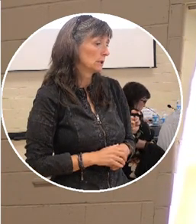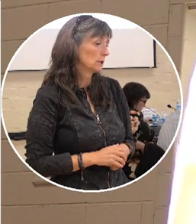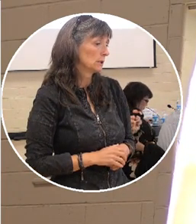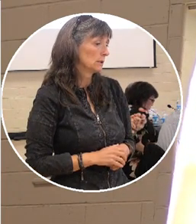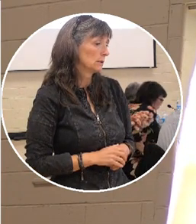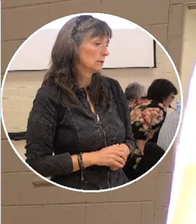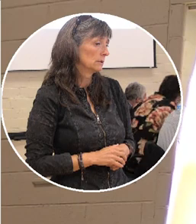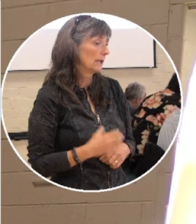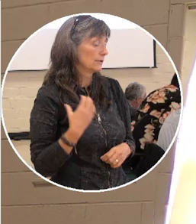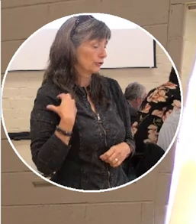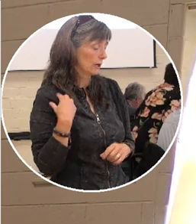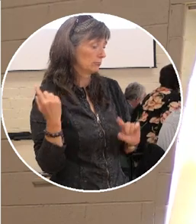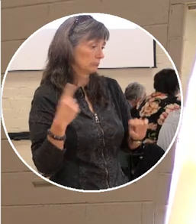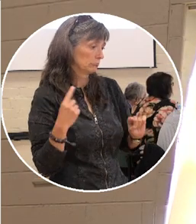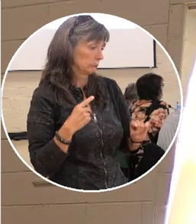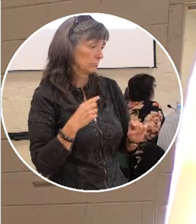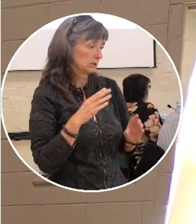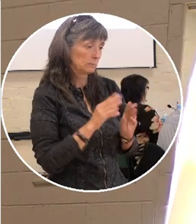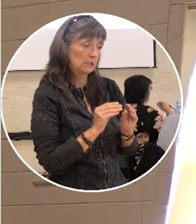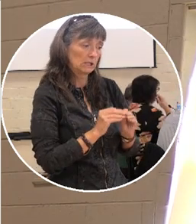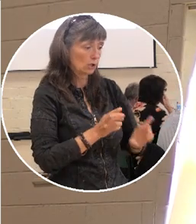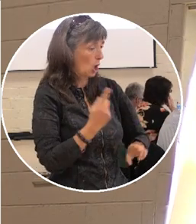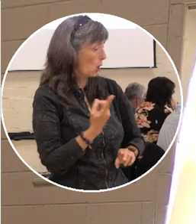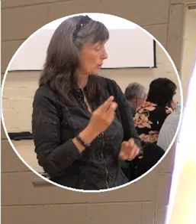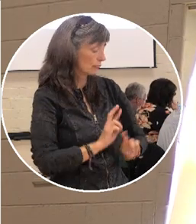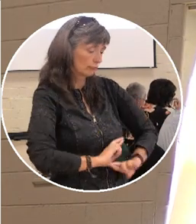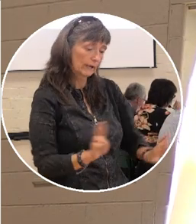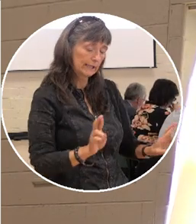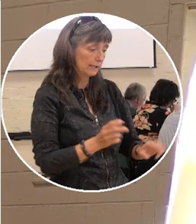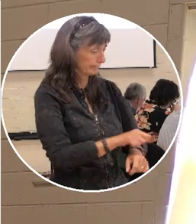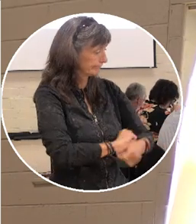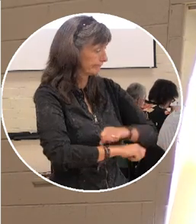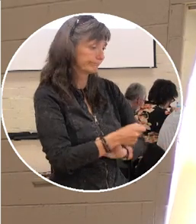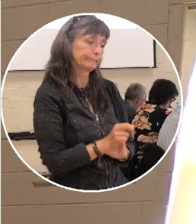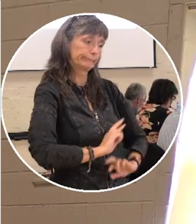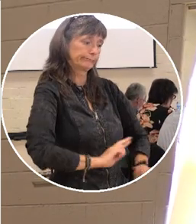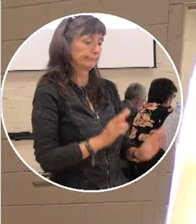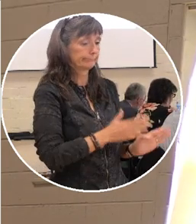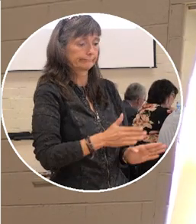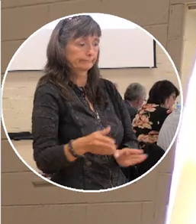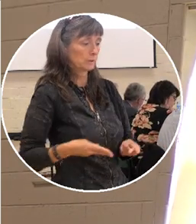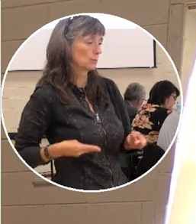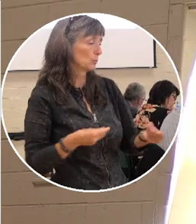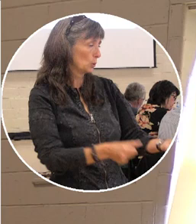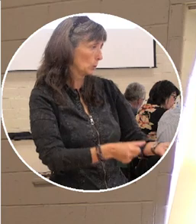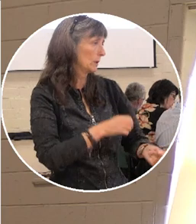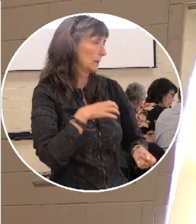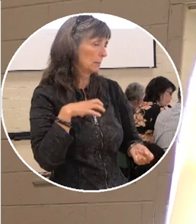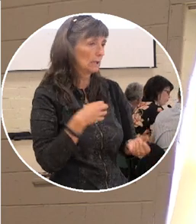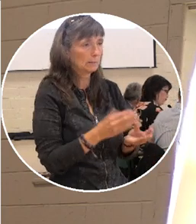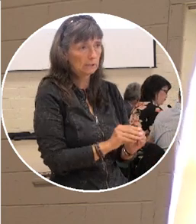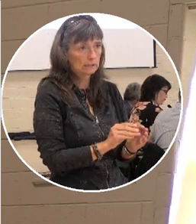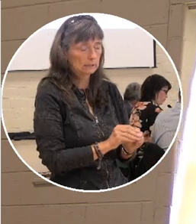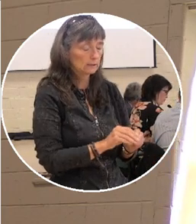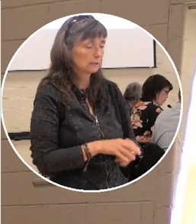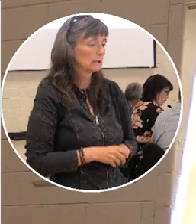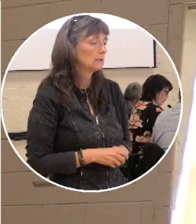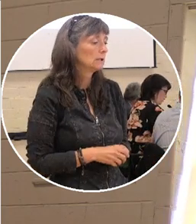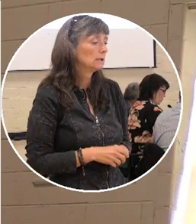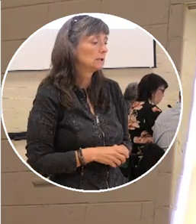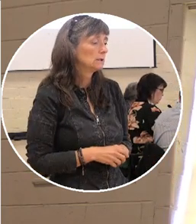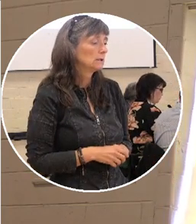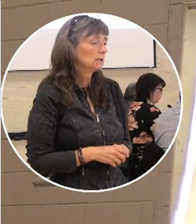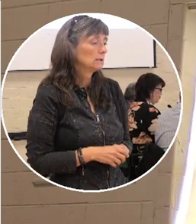Our chair comes into meetings and he's ready to go and prepared and things flow very well, and I believe that the minutes reflect